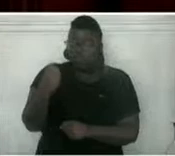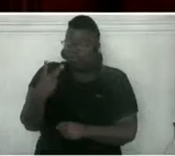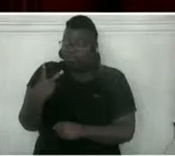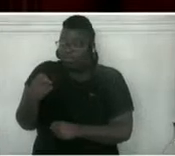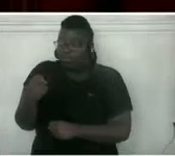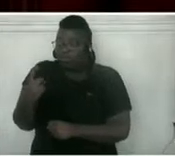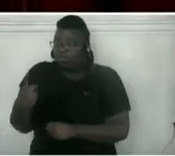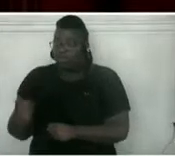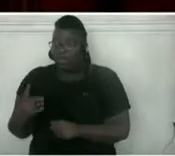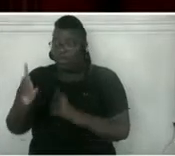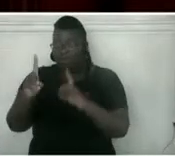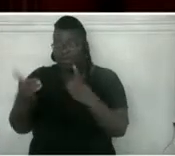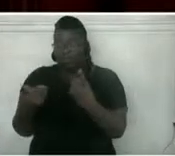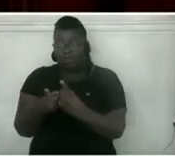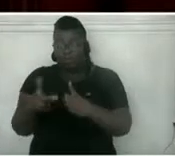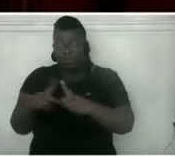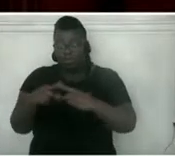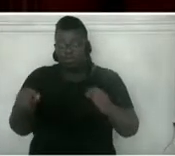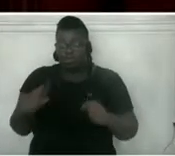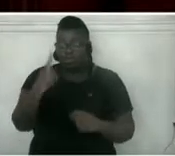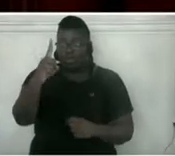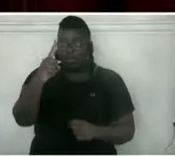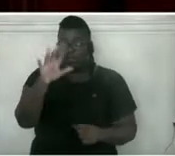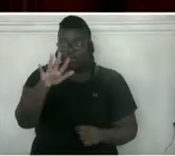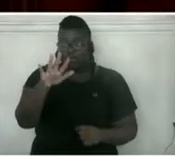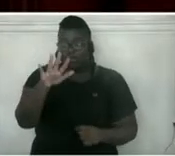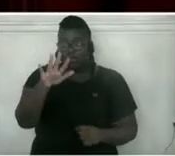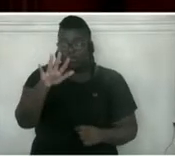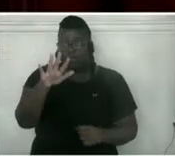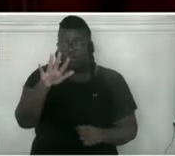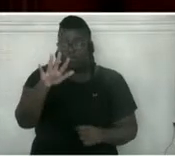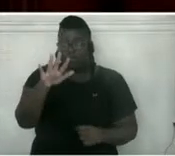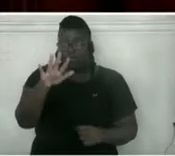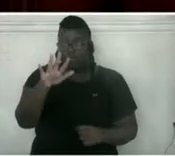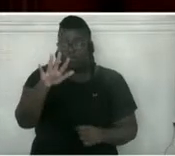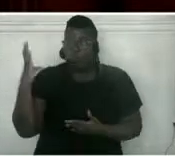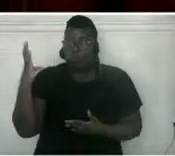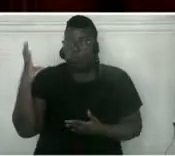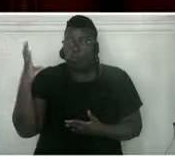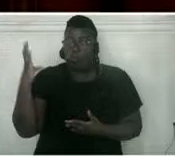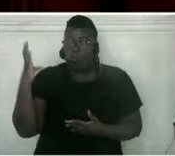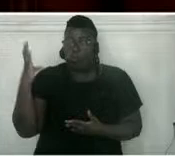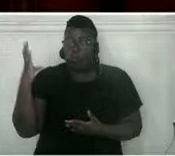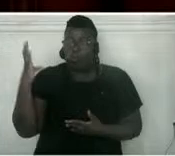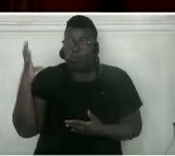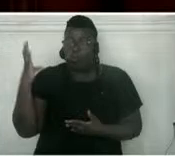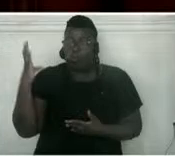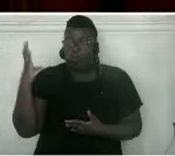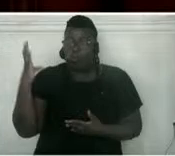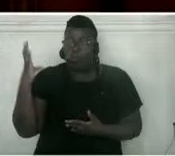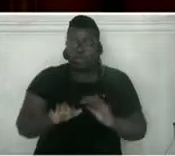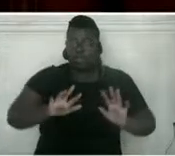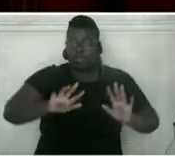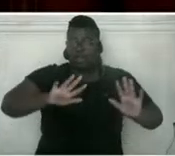department completed 151 capital projects in 9 district